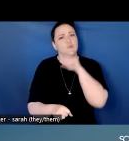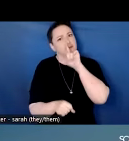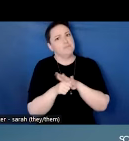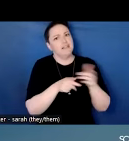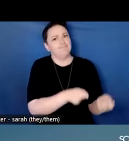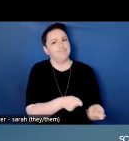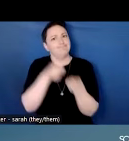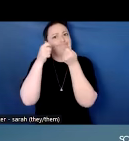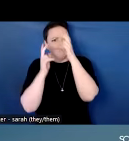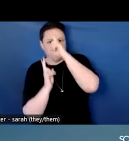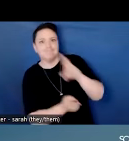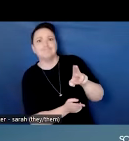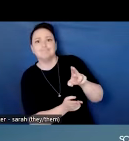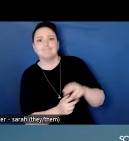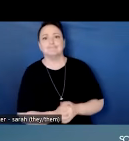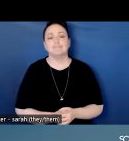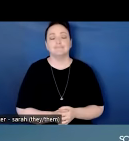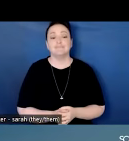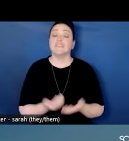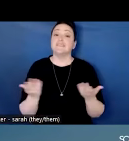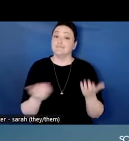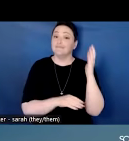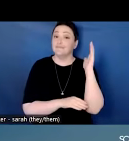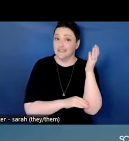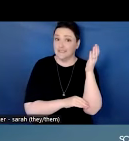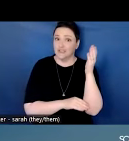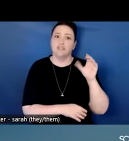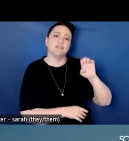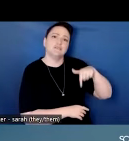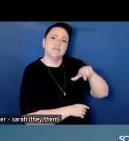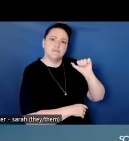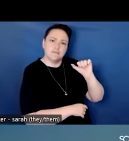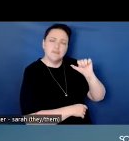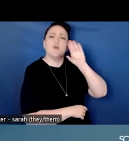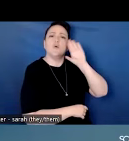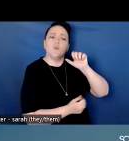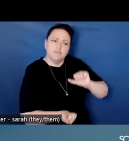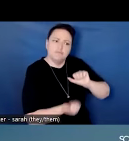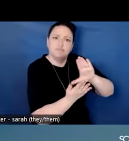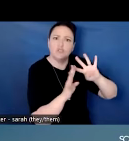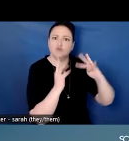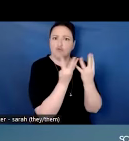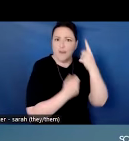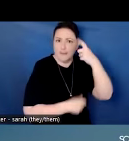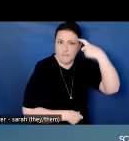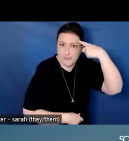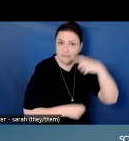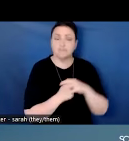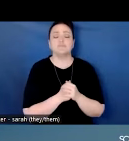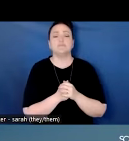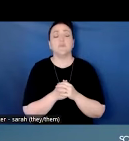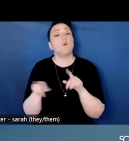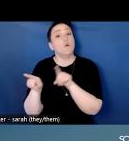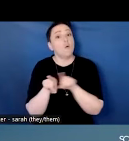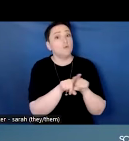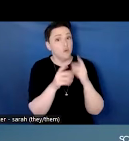presentation describes ways in which CEQA approaches special consultation of tribal governments, but I also want to mention that